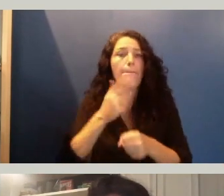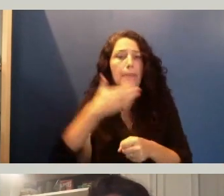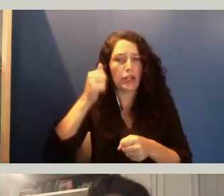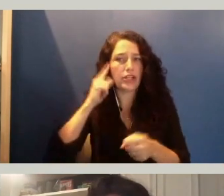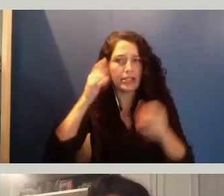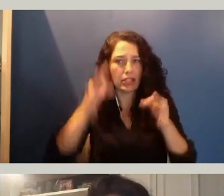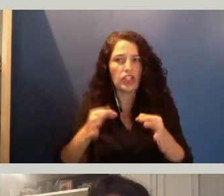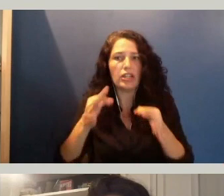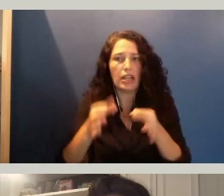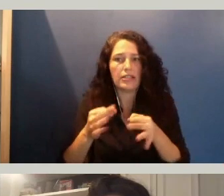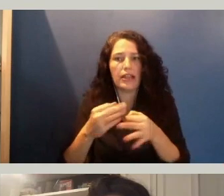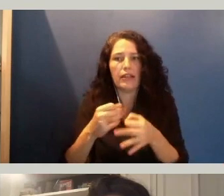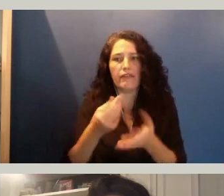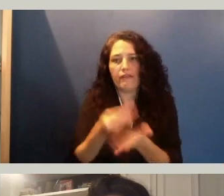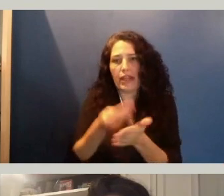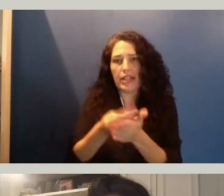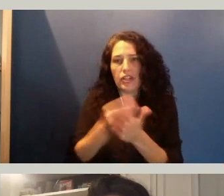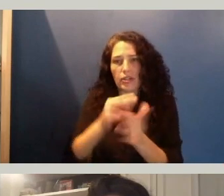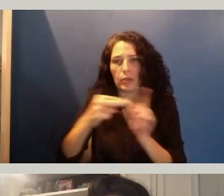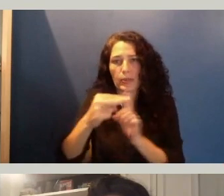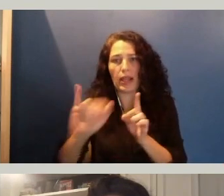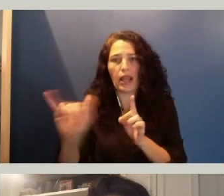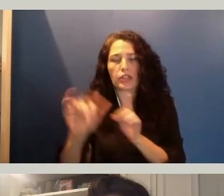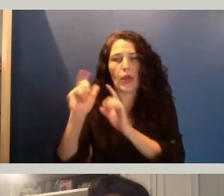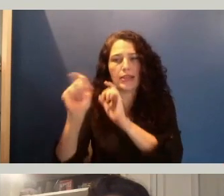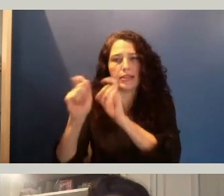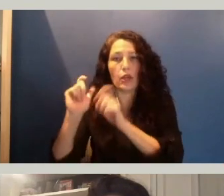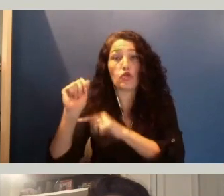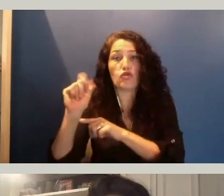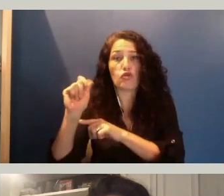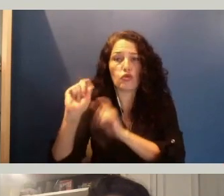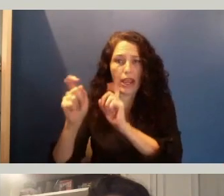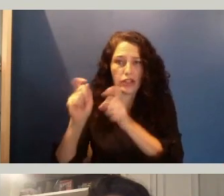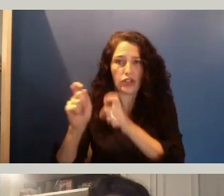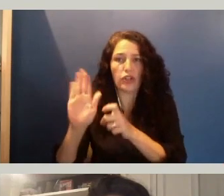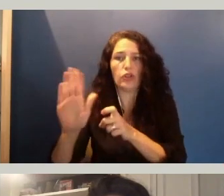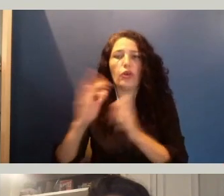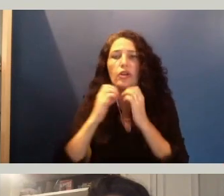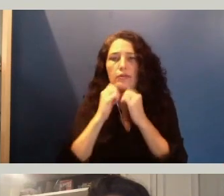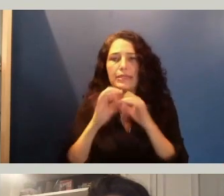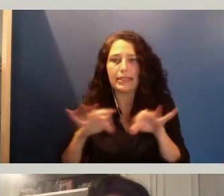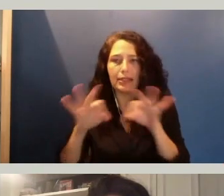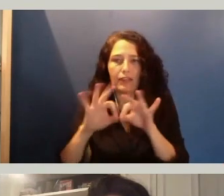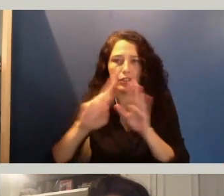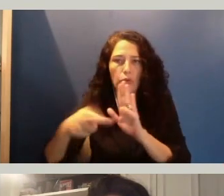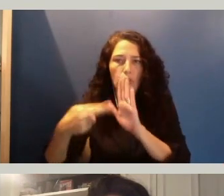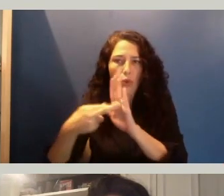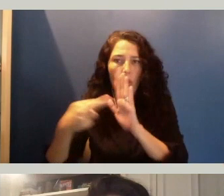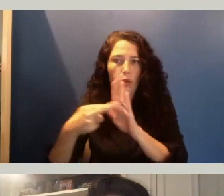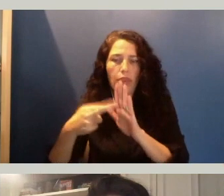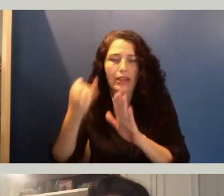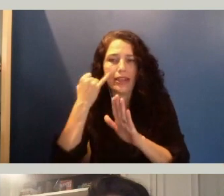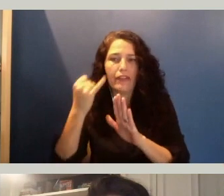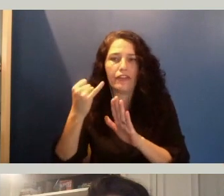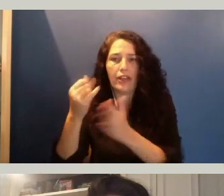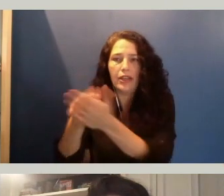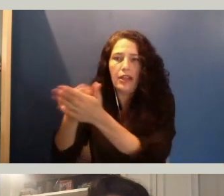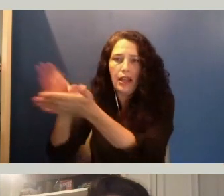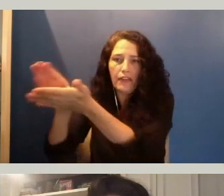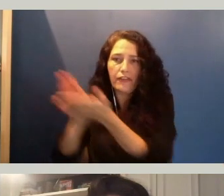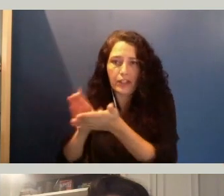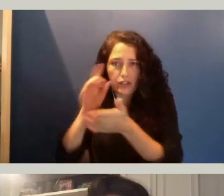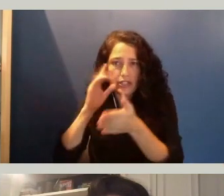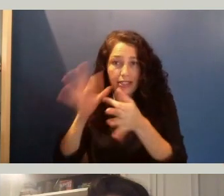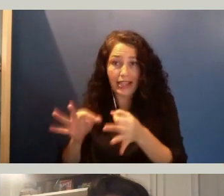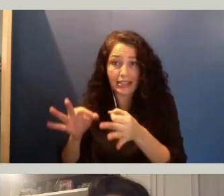and understanding as a grantor your significance and your role that doesn't devalue you when funders who are choosing an investment are